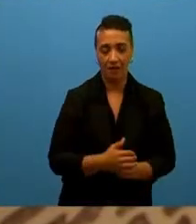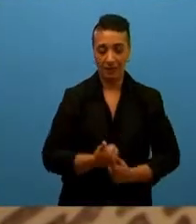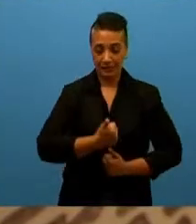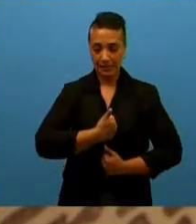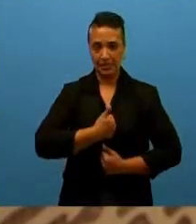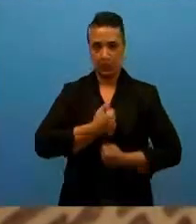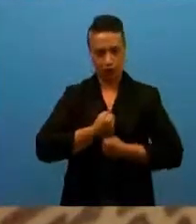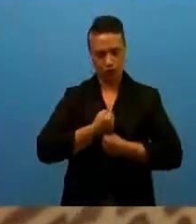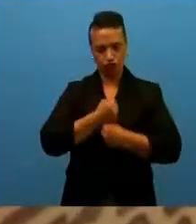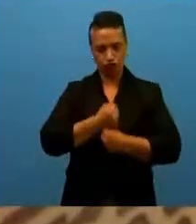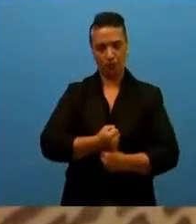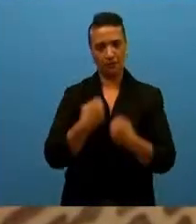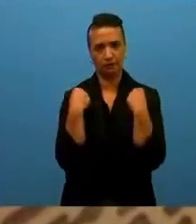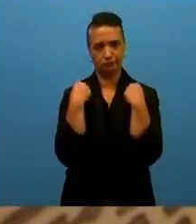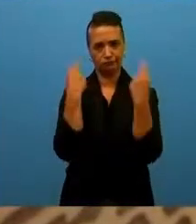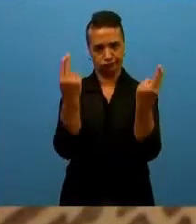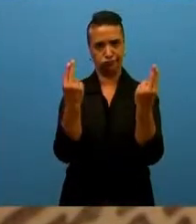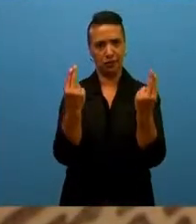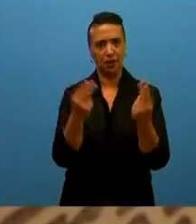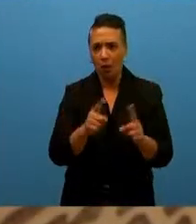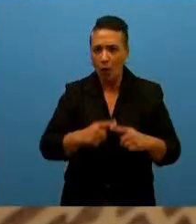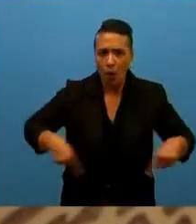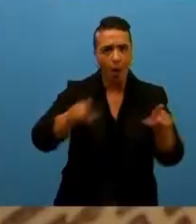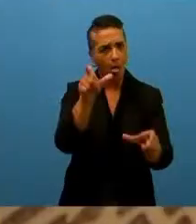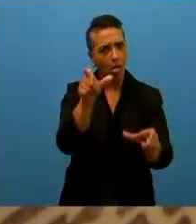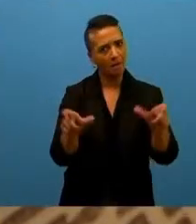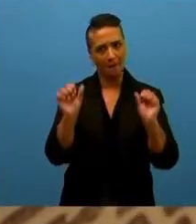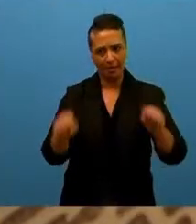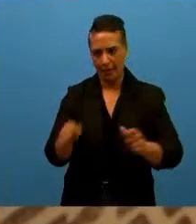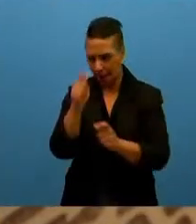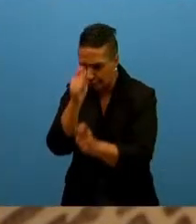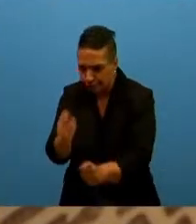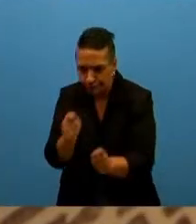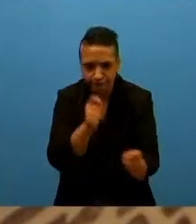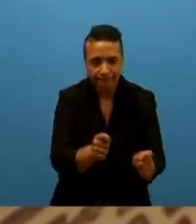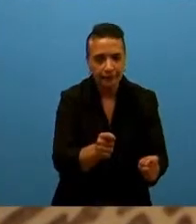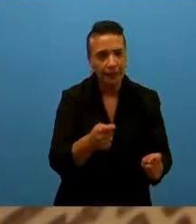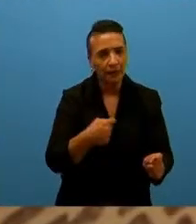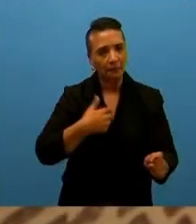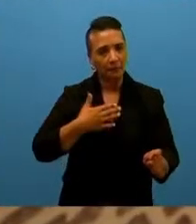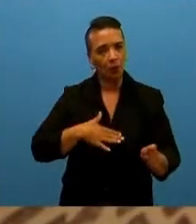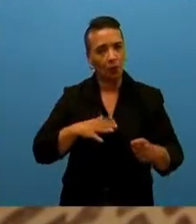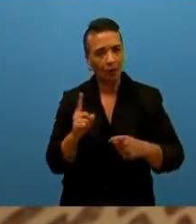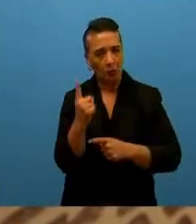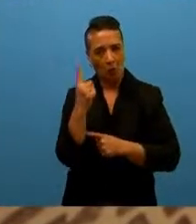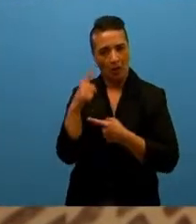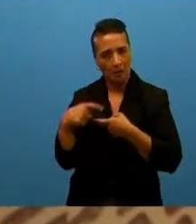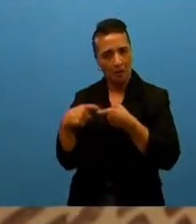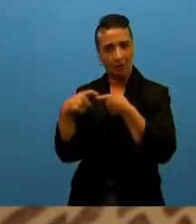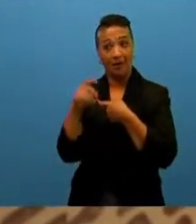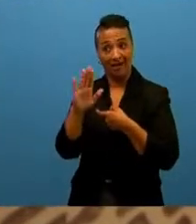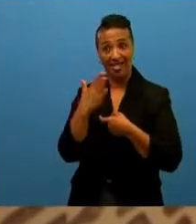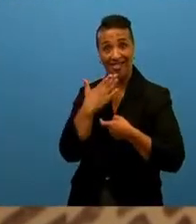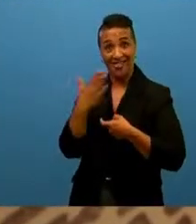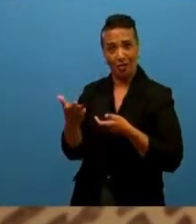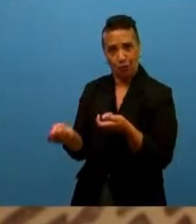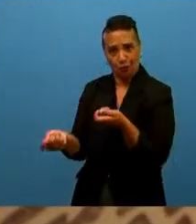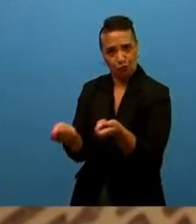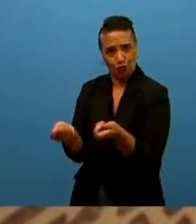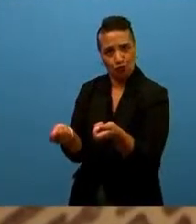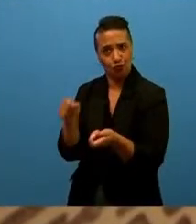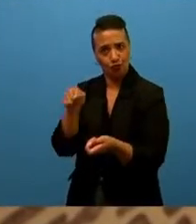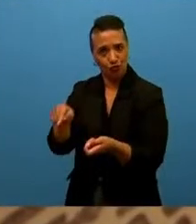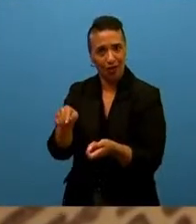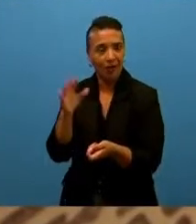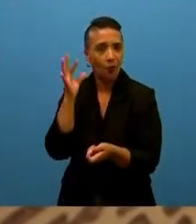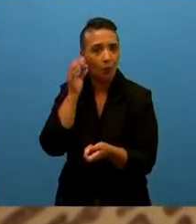Self-determination is a right guaranteed to all peoples. And if I may digress for a second, Madam Chair, thanks to you who ensured